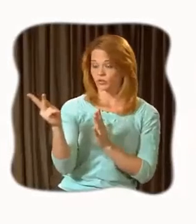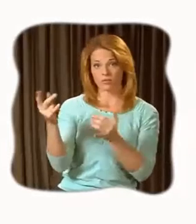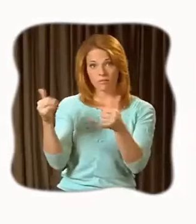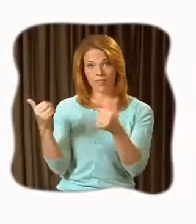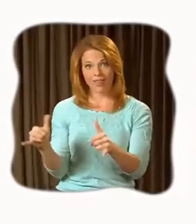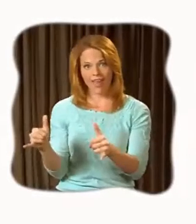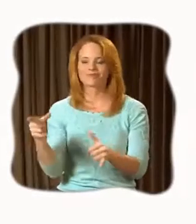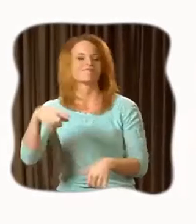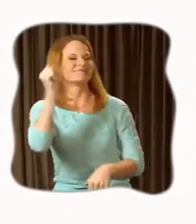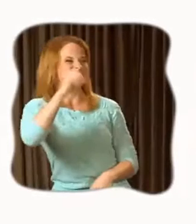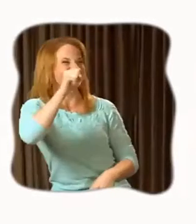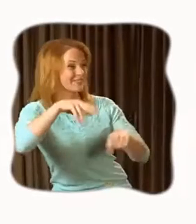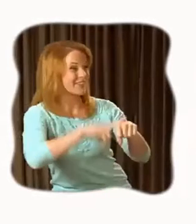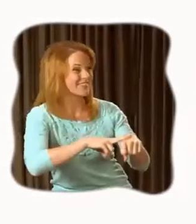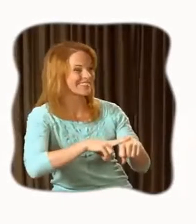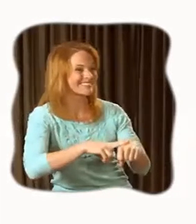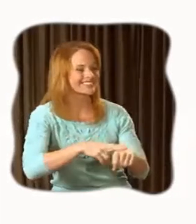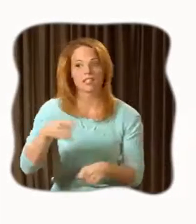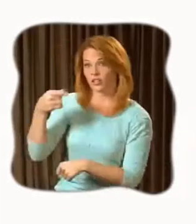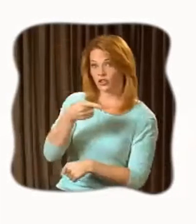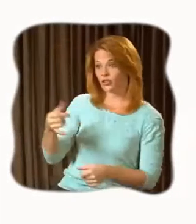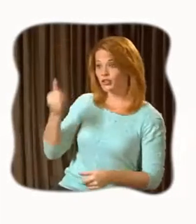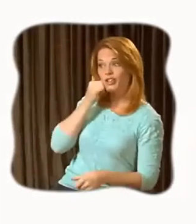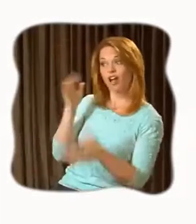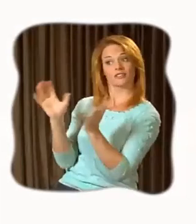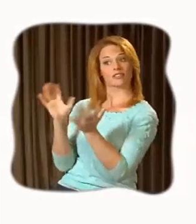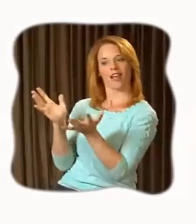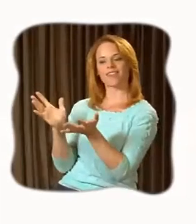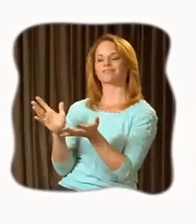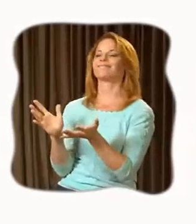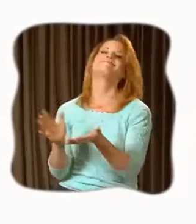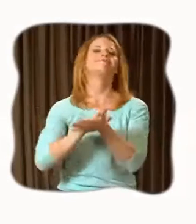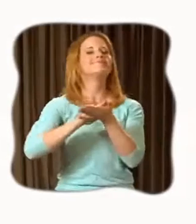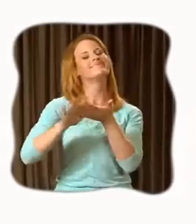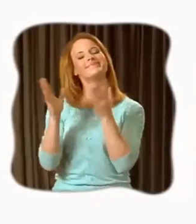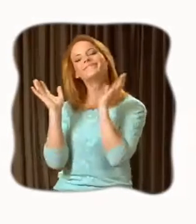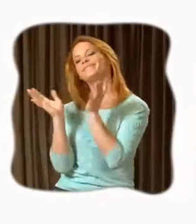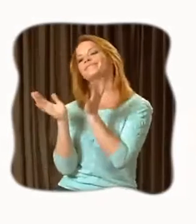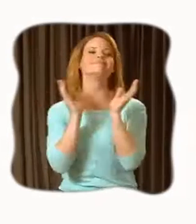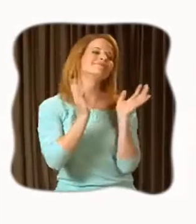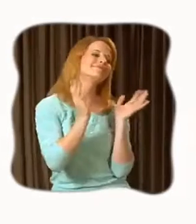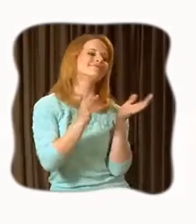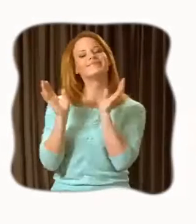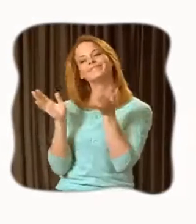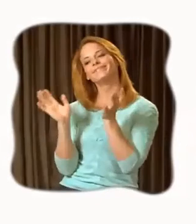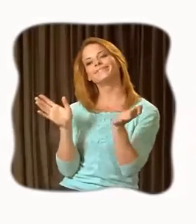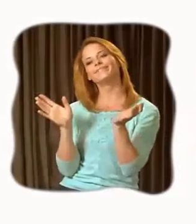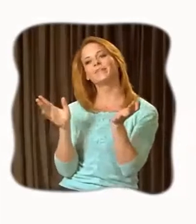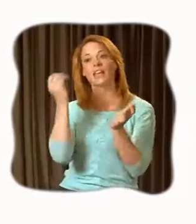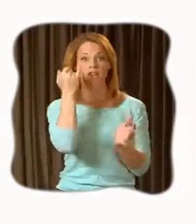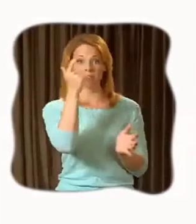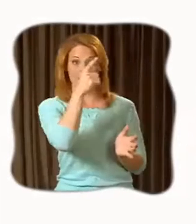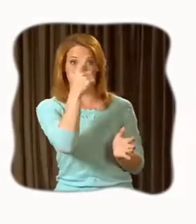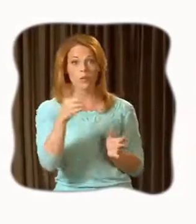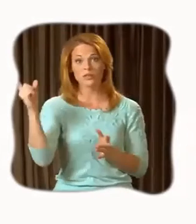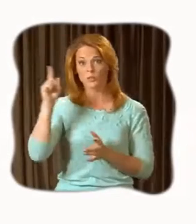and Wilson to play, they said yes. When she called them up on the phone, they had pleasant conversations.